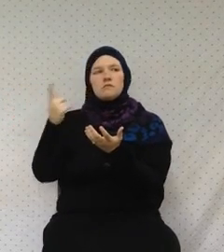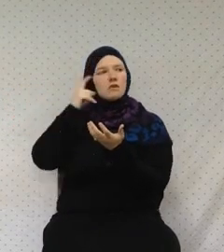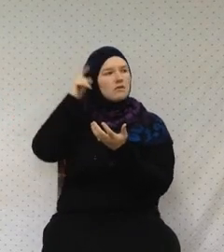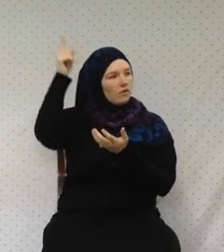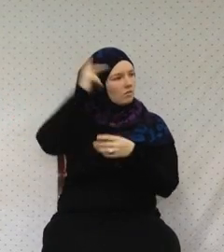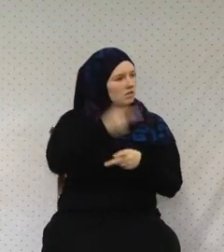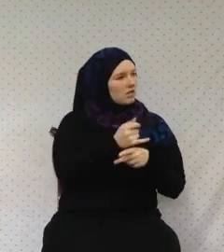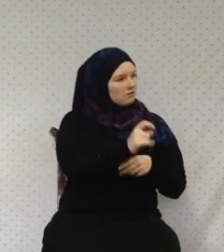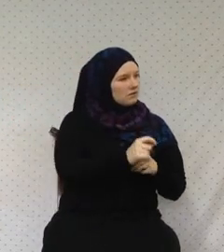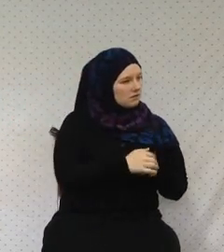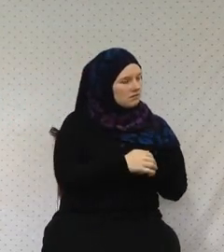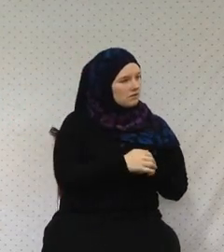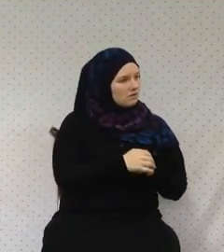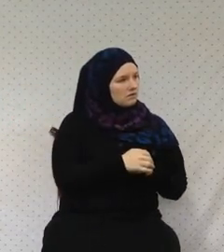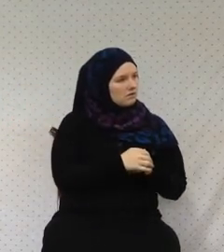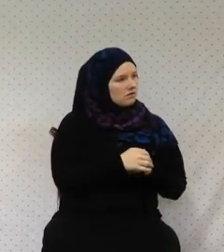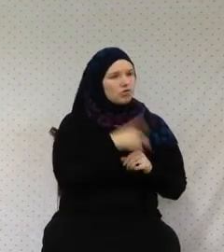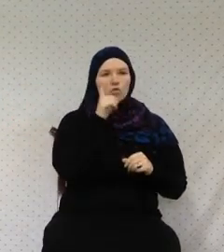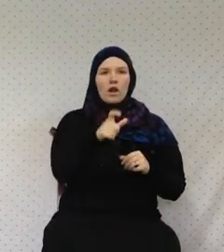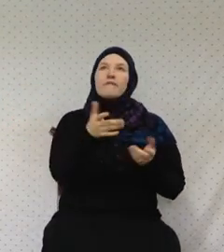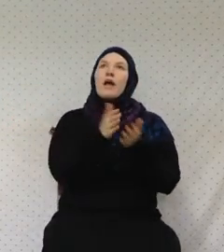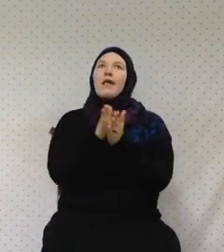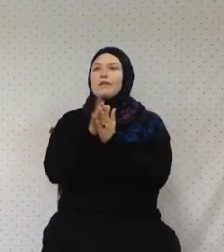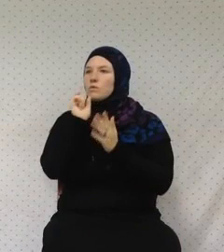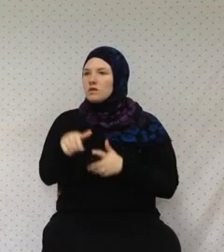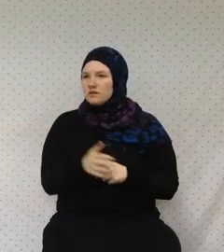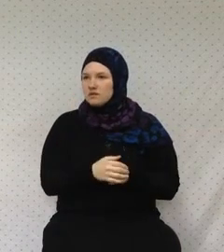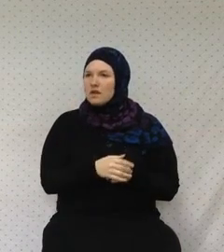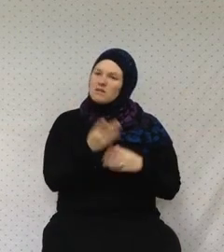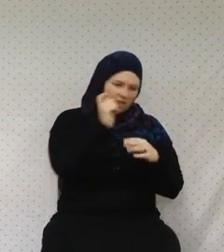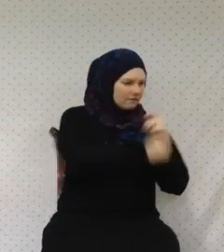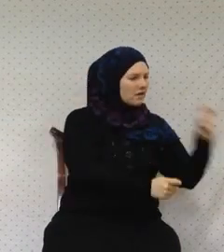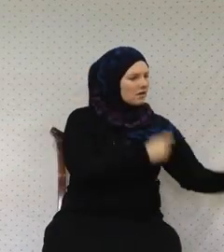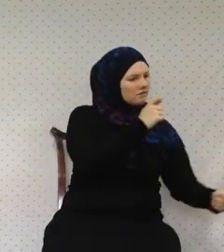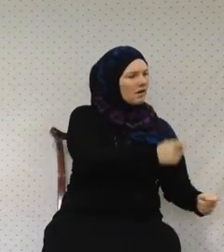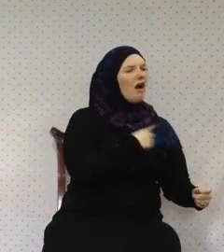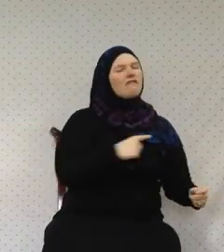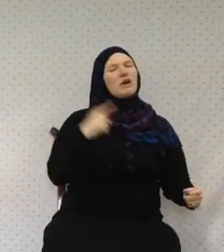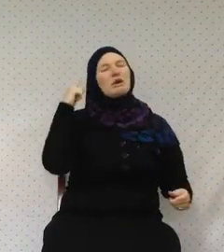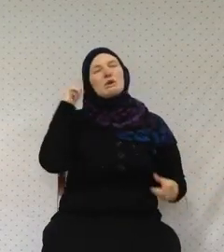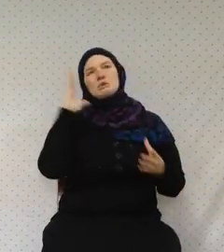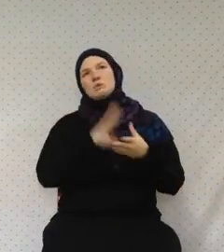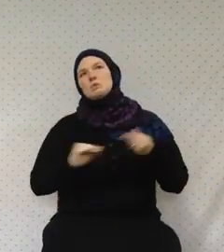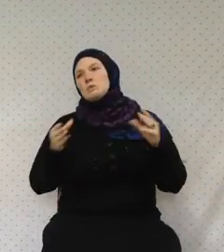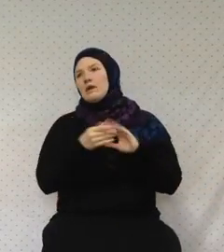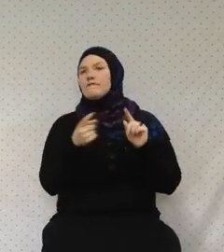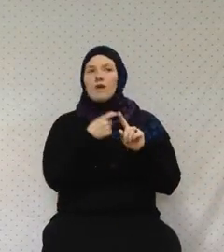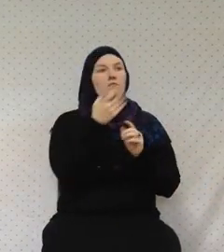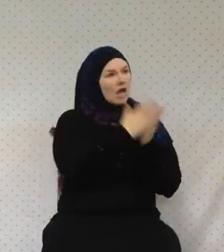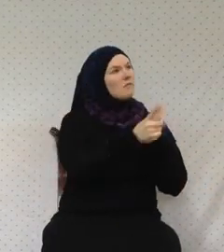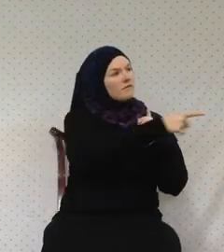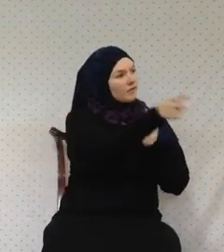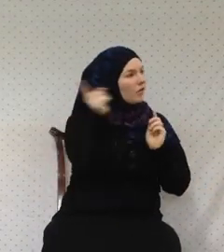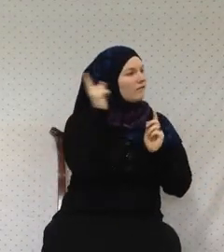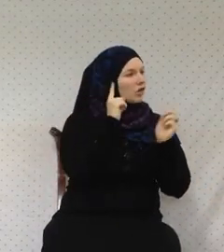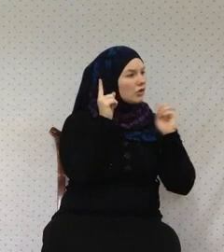He automatically will do it for you. You don't have to ask. Keep giving. I have heard stories from you, some of